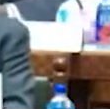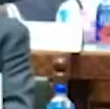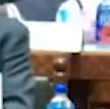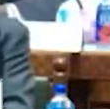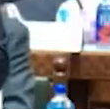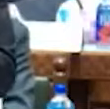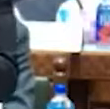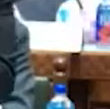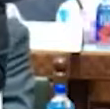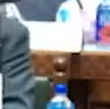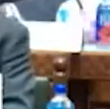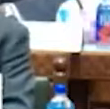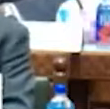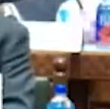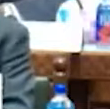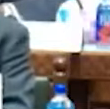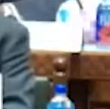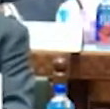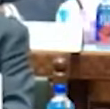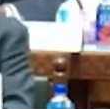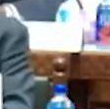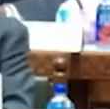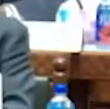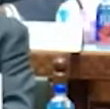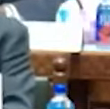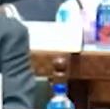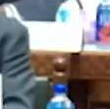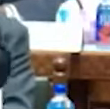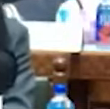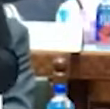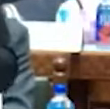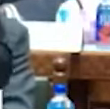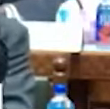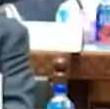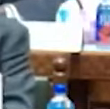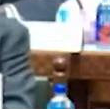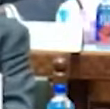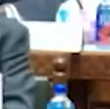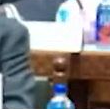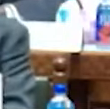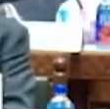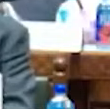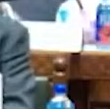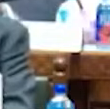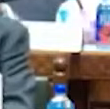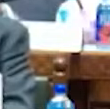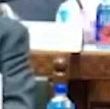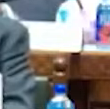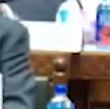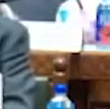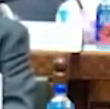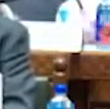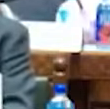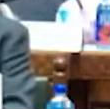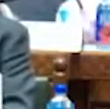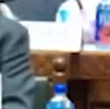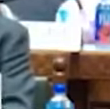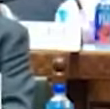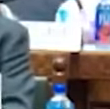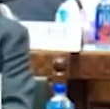basically. Dichotomous, you should know, you're a smart man. Mr. Speaker, sir, I remember once I used the word eschatology and you went,